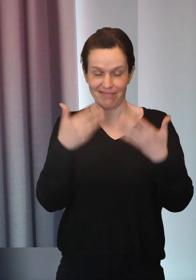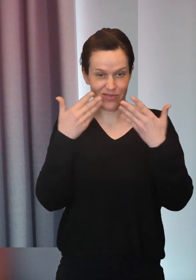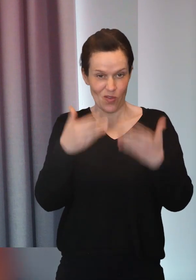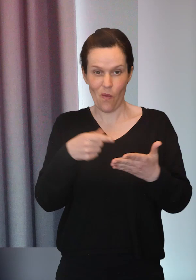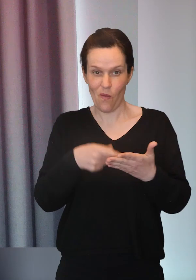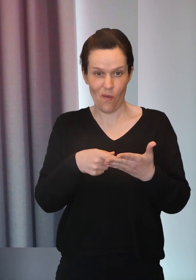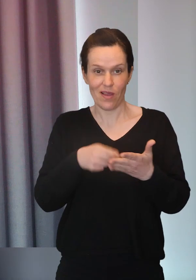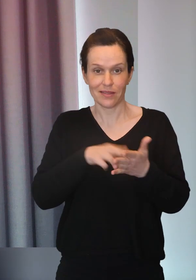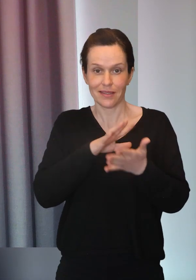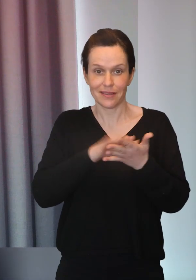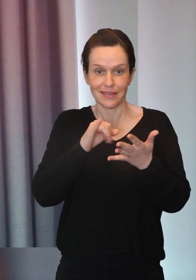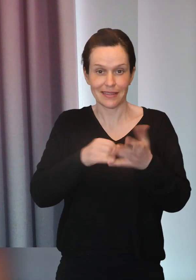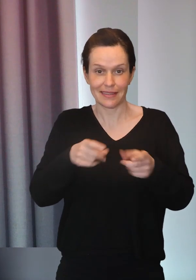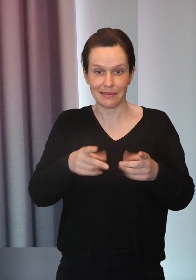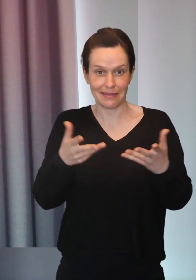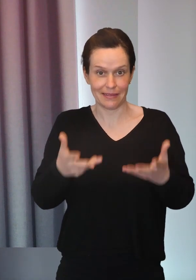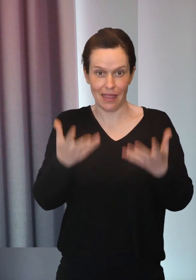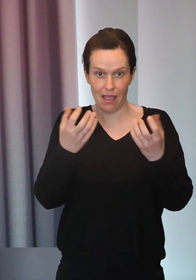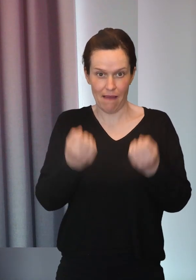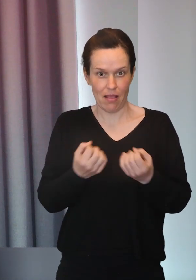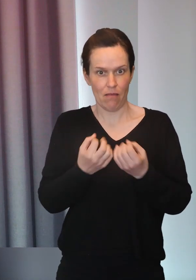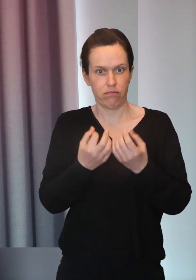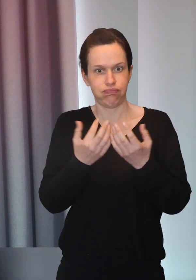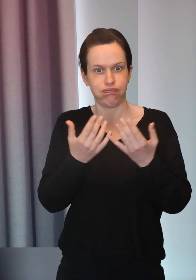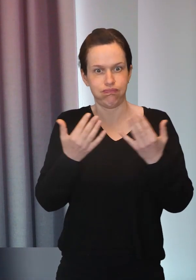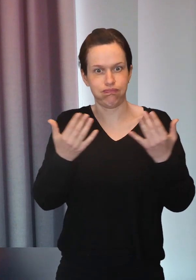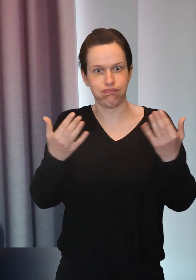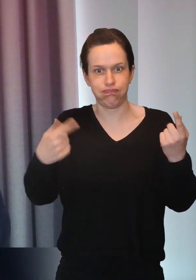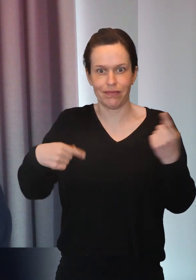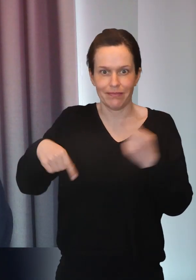The stats says it all. The NHS system currently